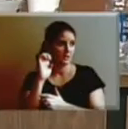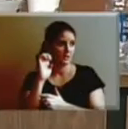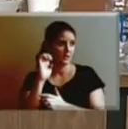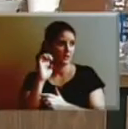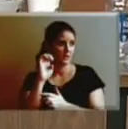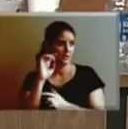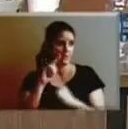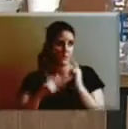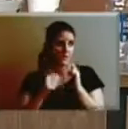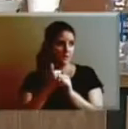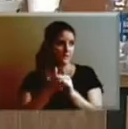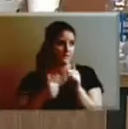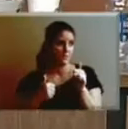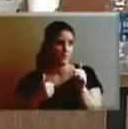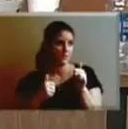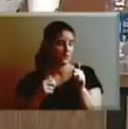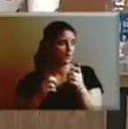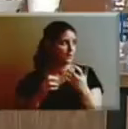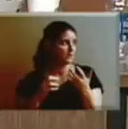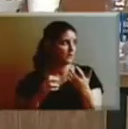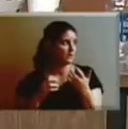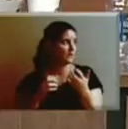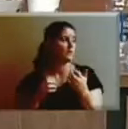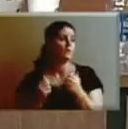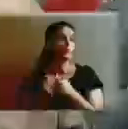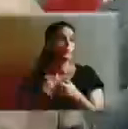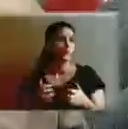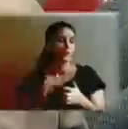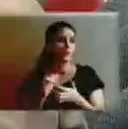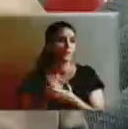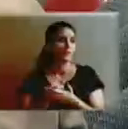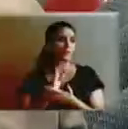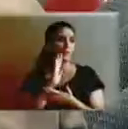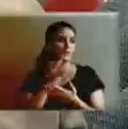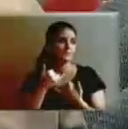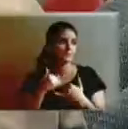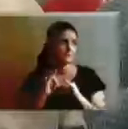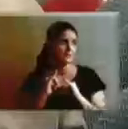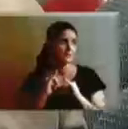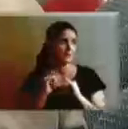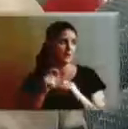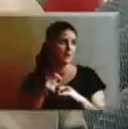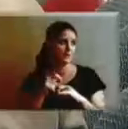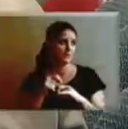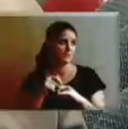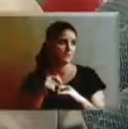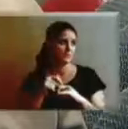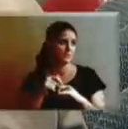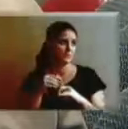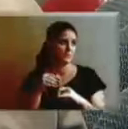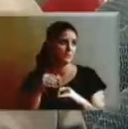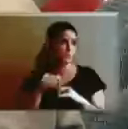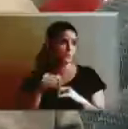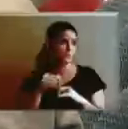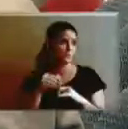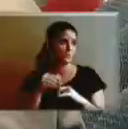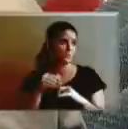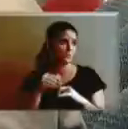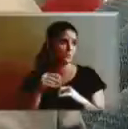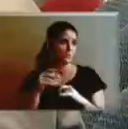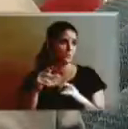else. Mm-hmm. Even without that, we are still going to be into the fund balance. With